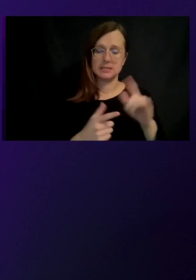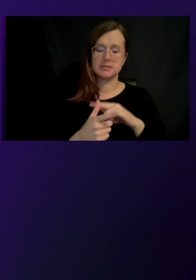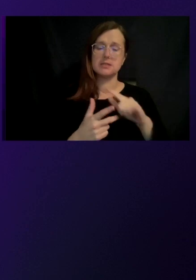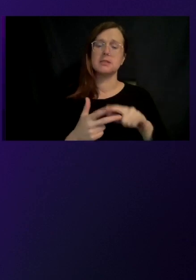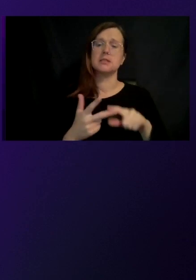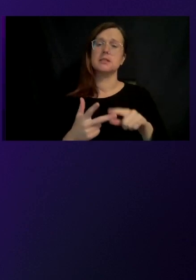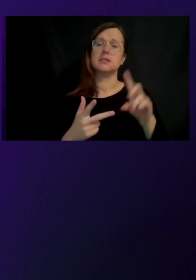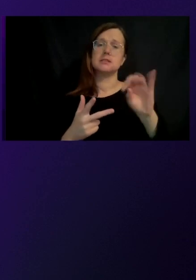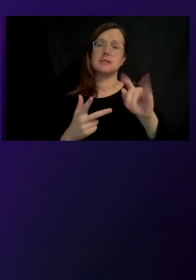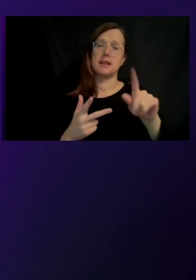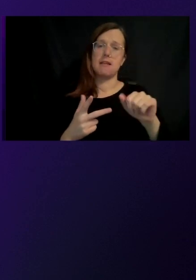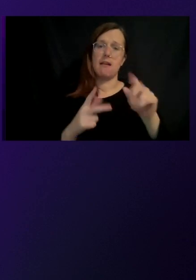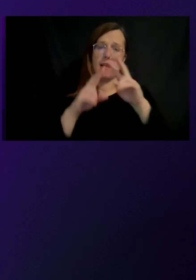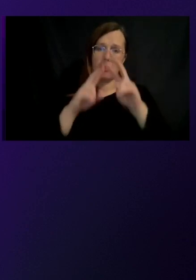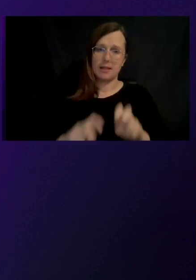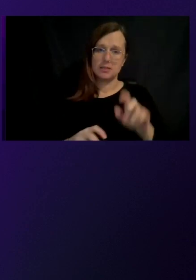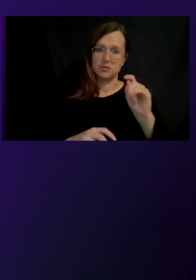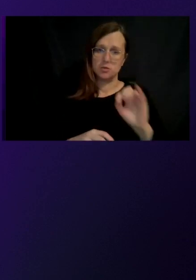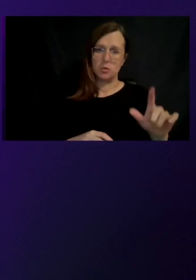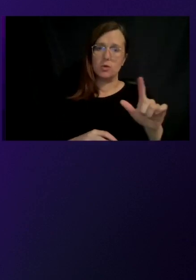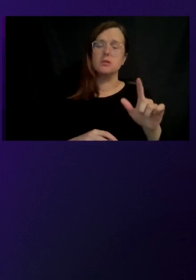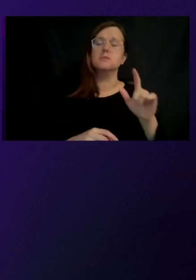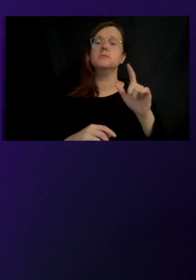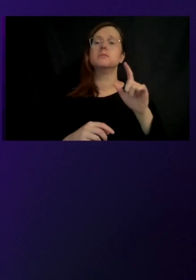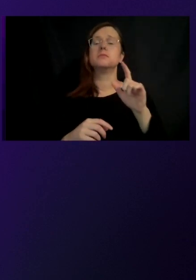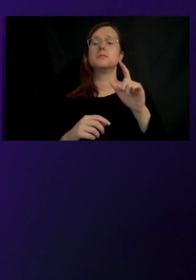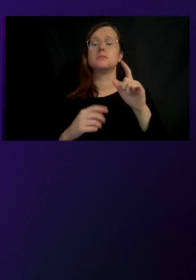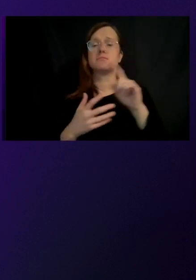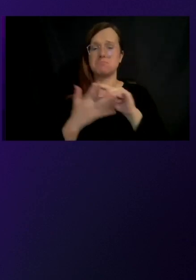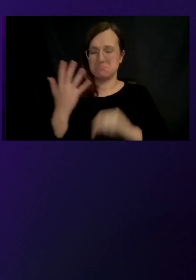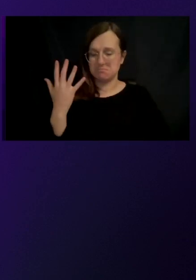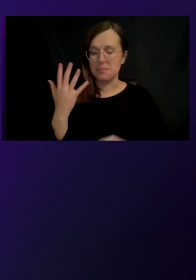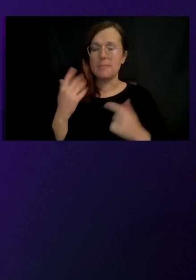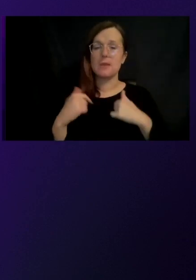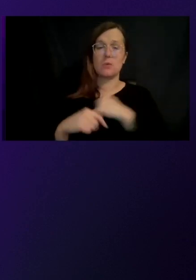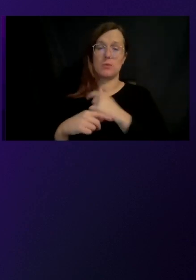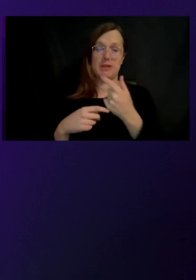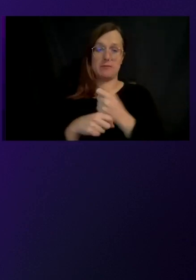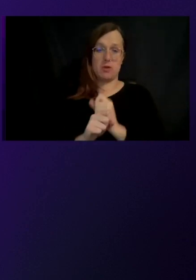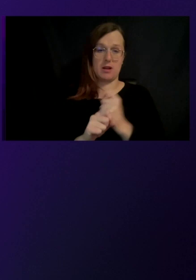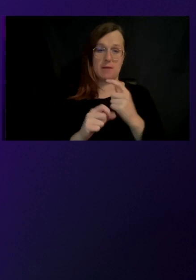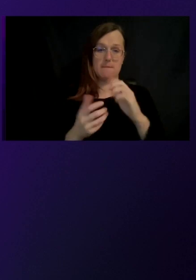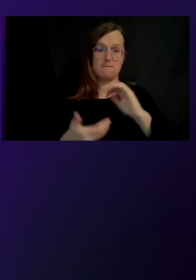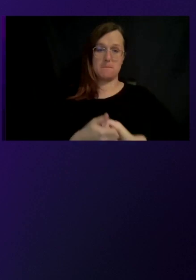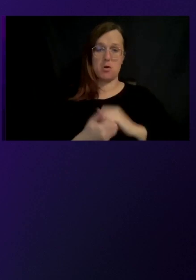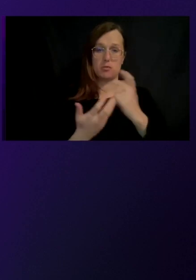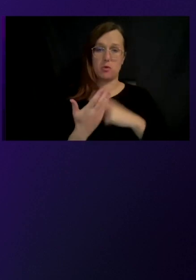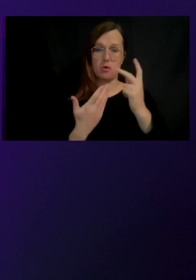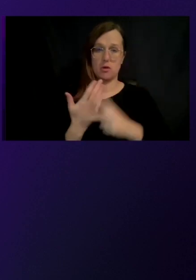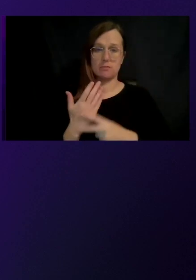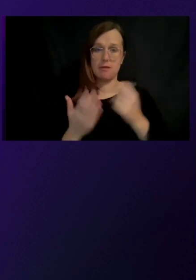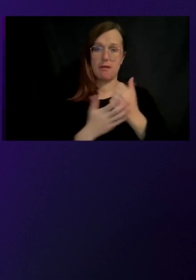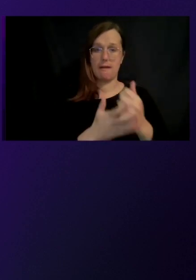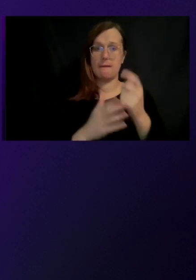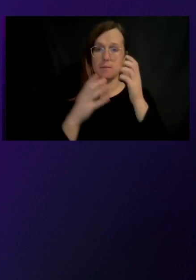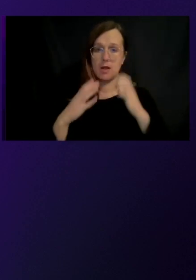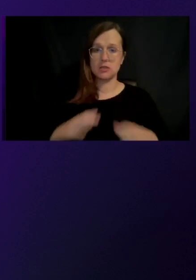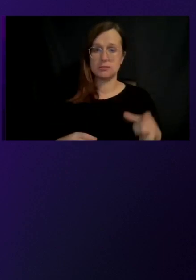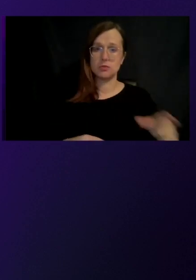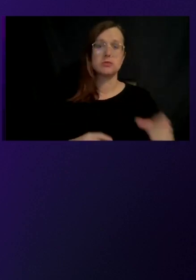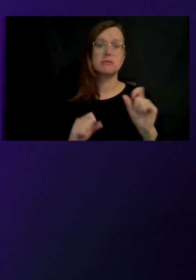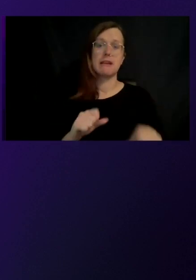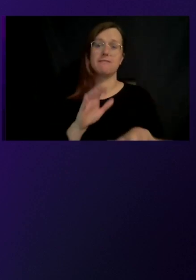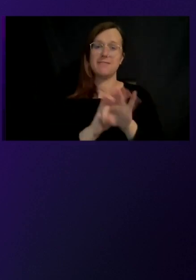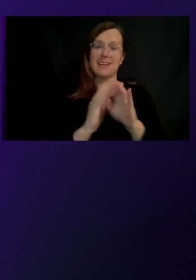analytics tools, and developer automation tools. And so we've also created partner programs to help customers kind of more easily find these and more